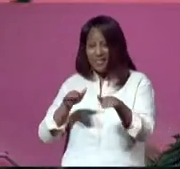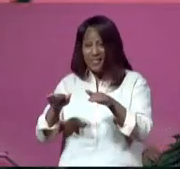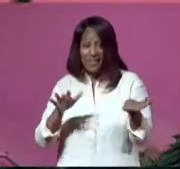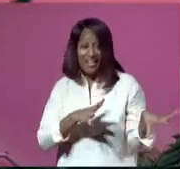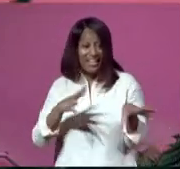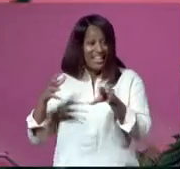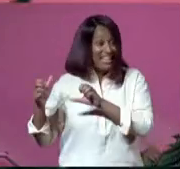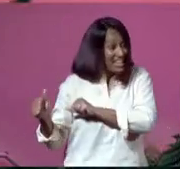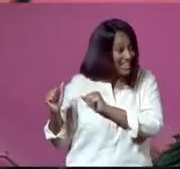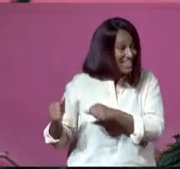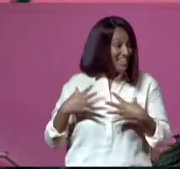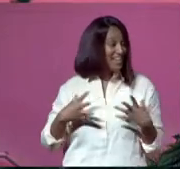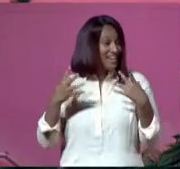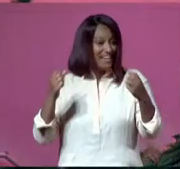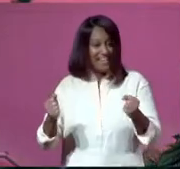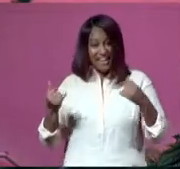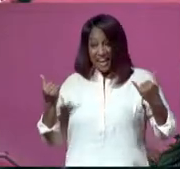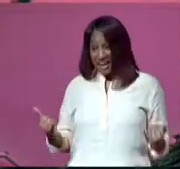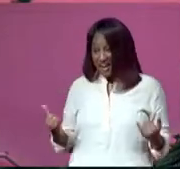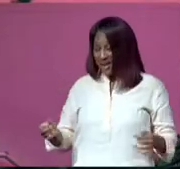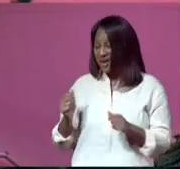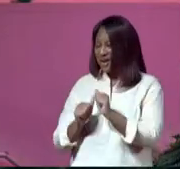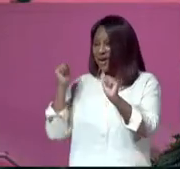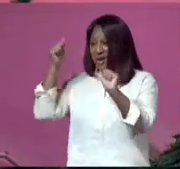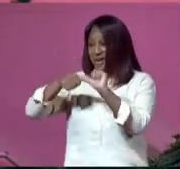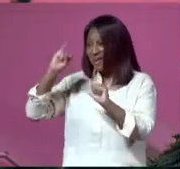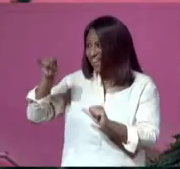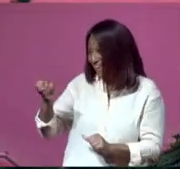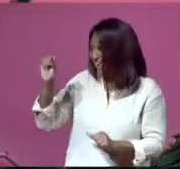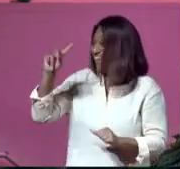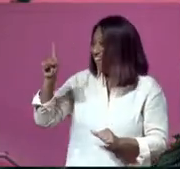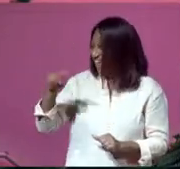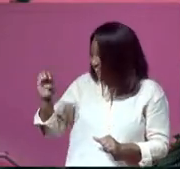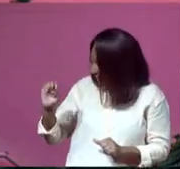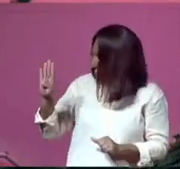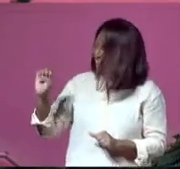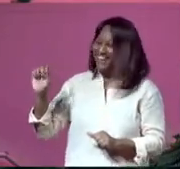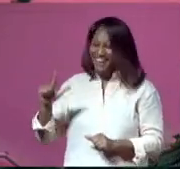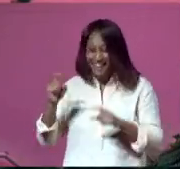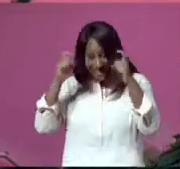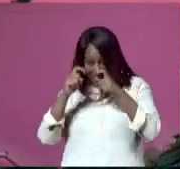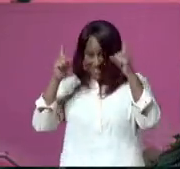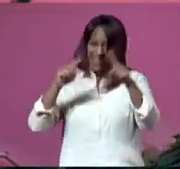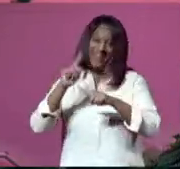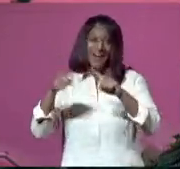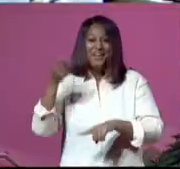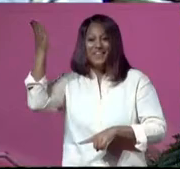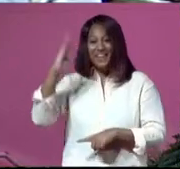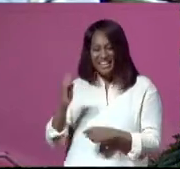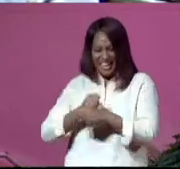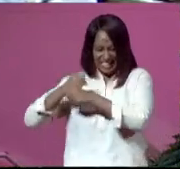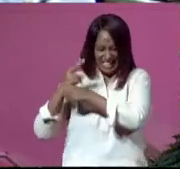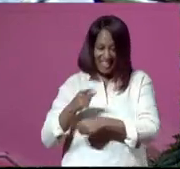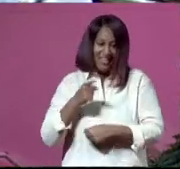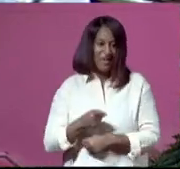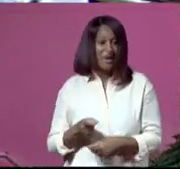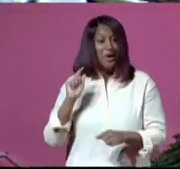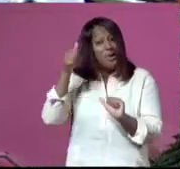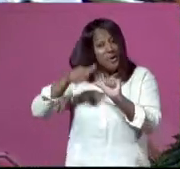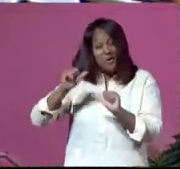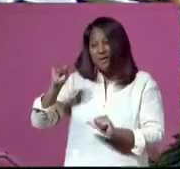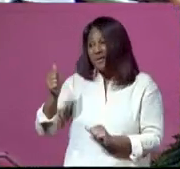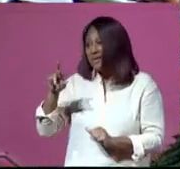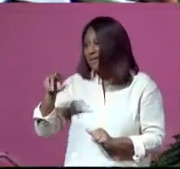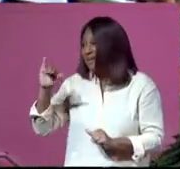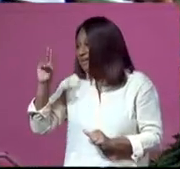surprised when God defeated her gods and her men through one prophet at the top of Mount Carmel. Darius got